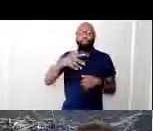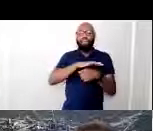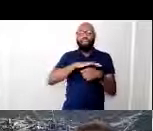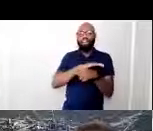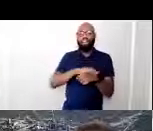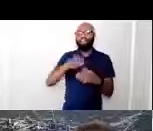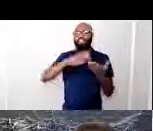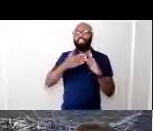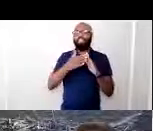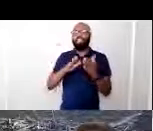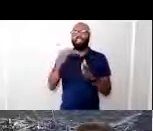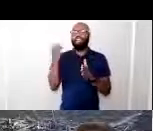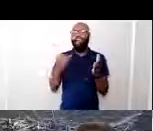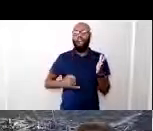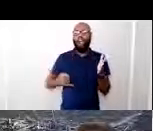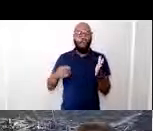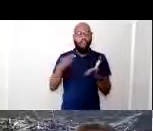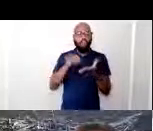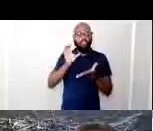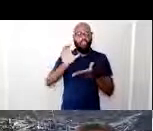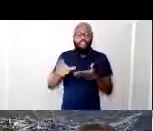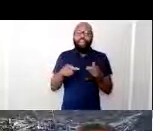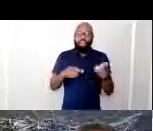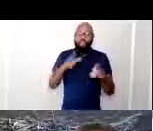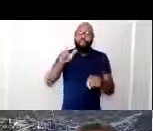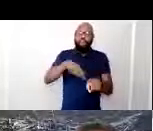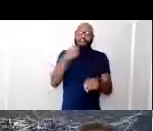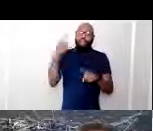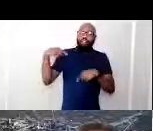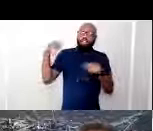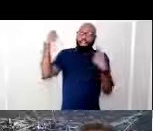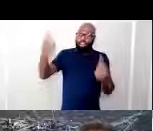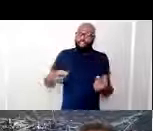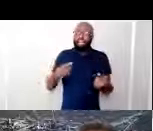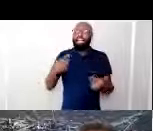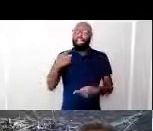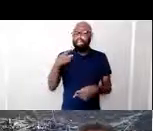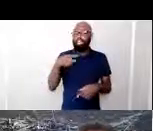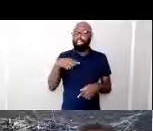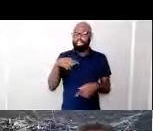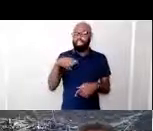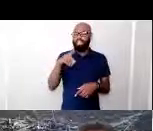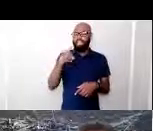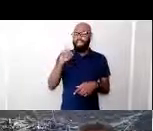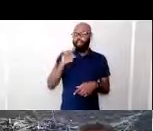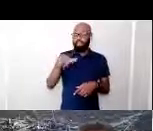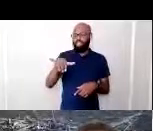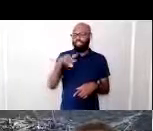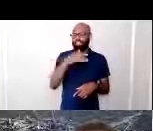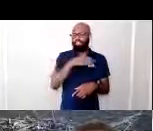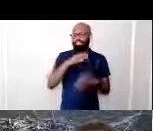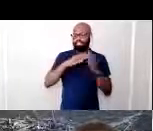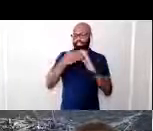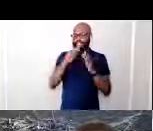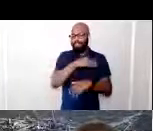something that's long-standing, and certainly the deputy mayor used to manage these dollars, you know, when he was in this role, you know, and our special events team does this now.